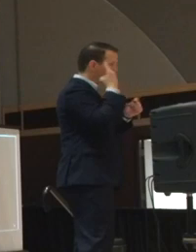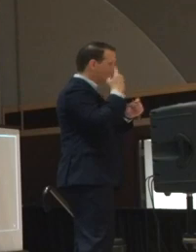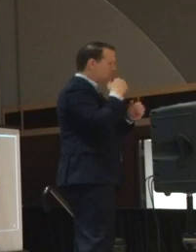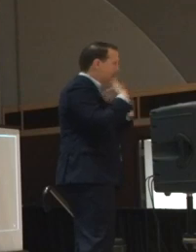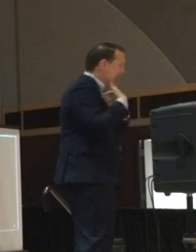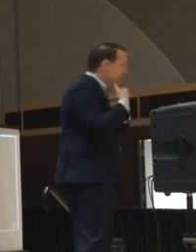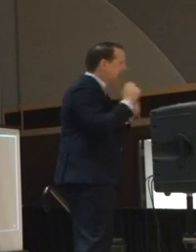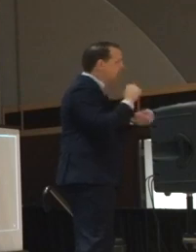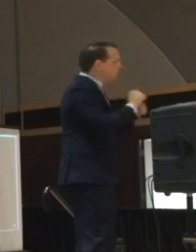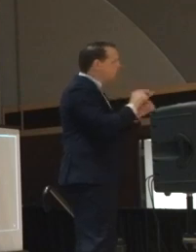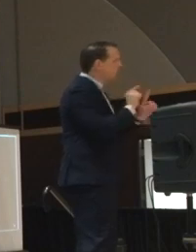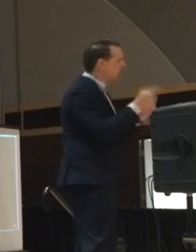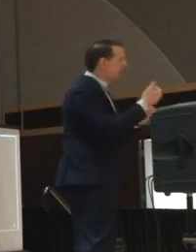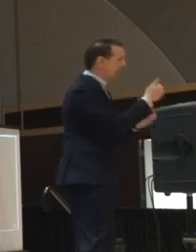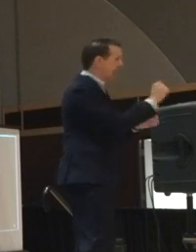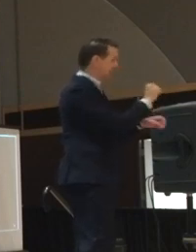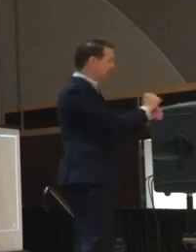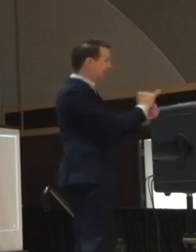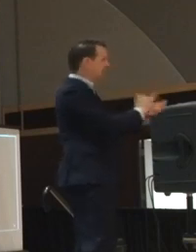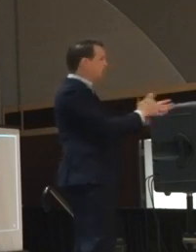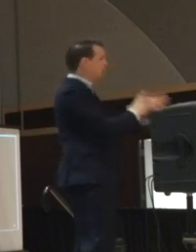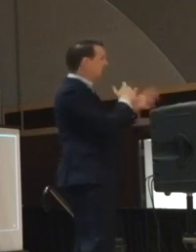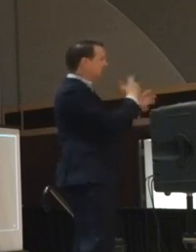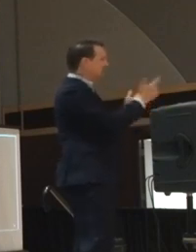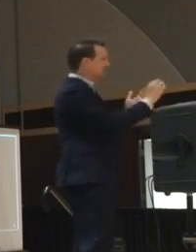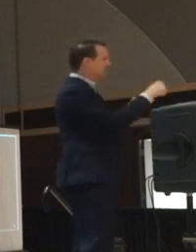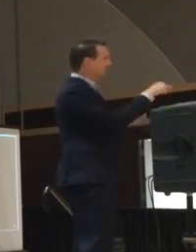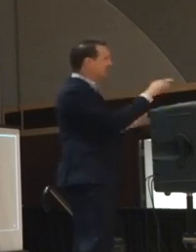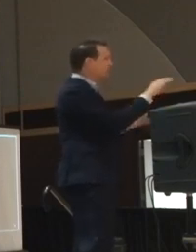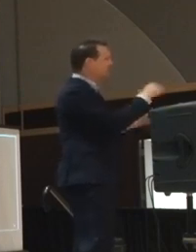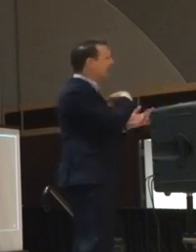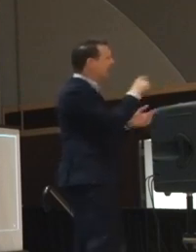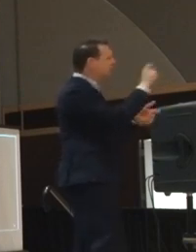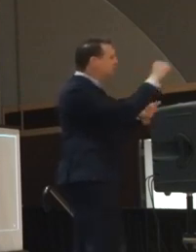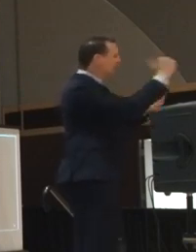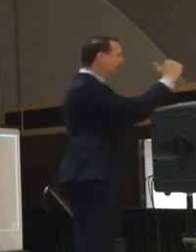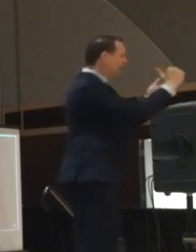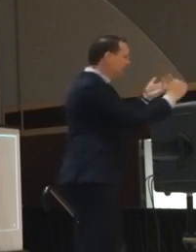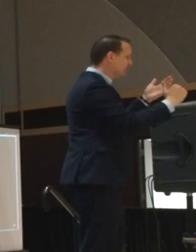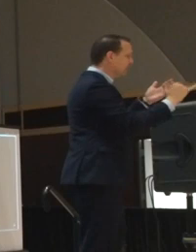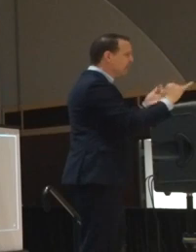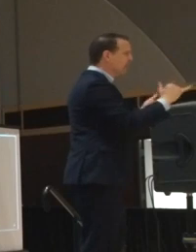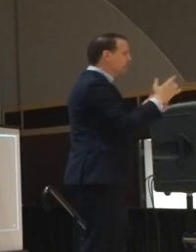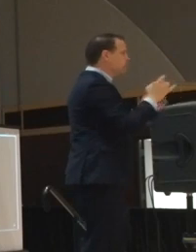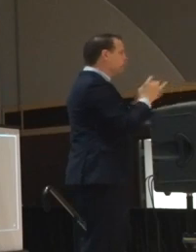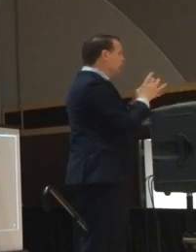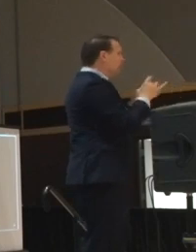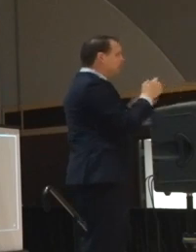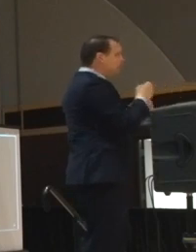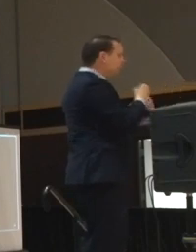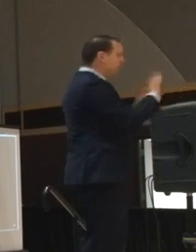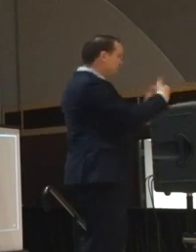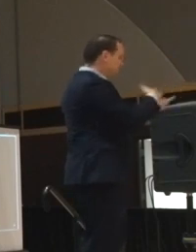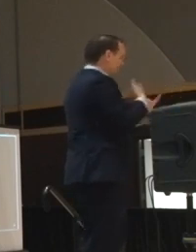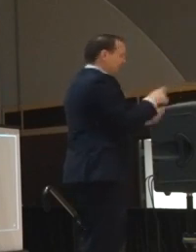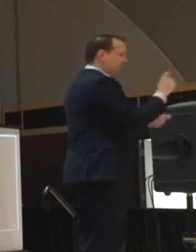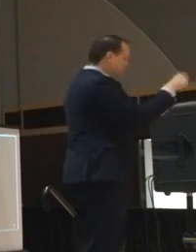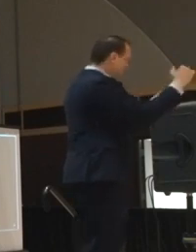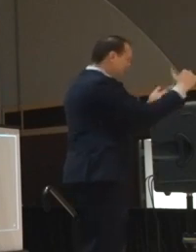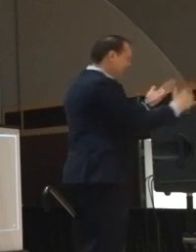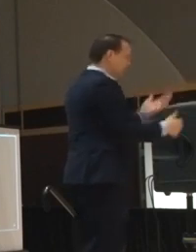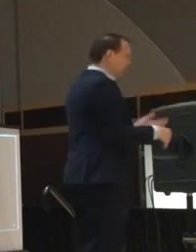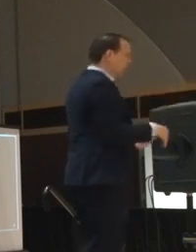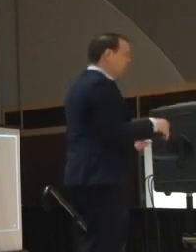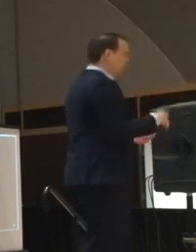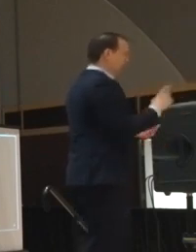workaround. Any task that involves sequence, I need a pilot's checklist. Even for something like the Starbucks coffee machine.